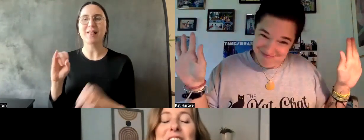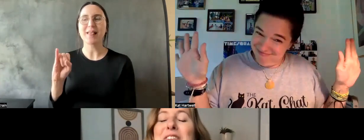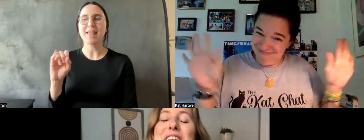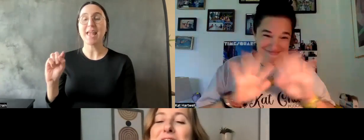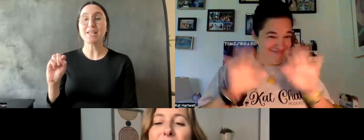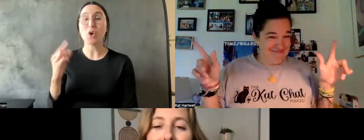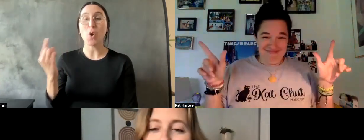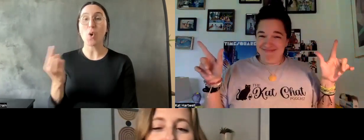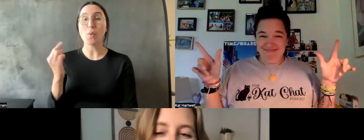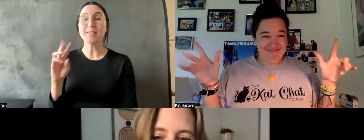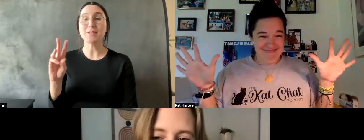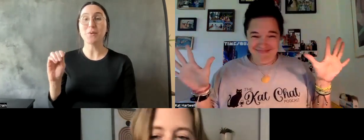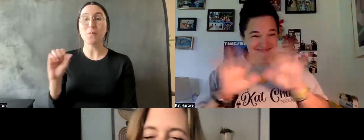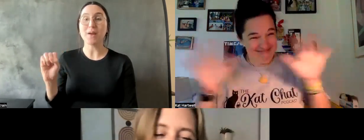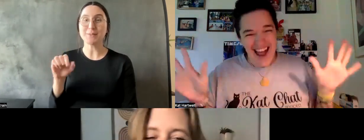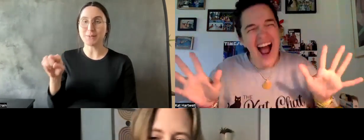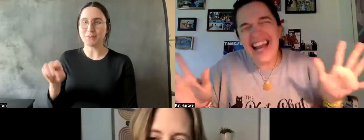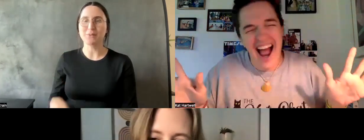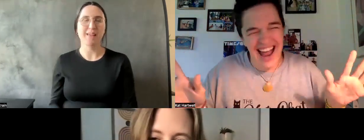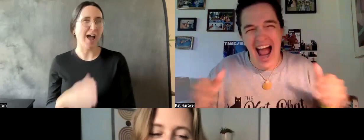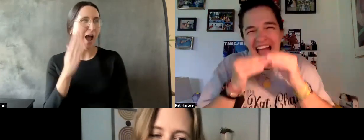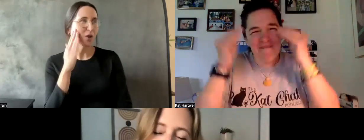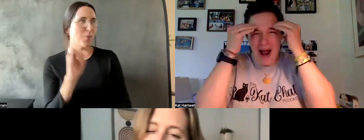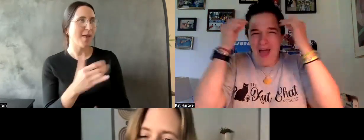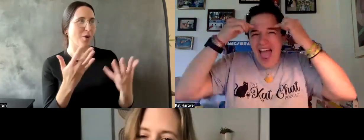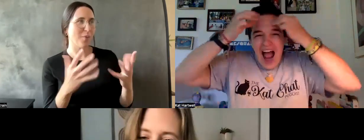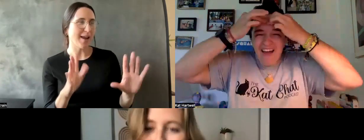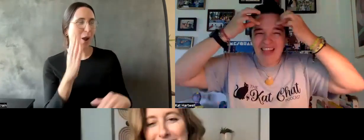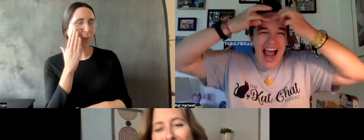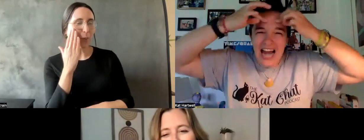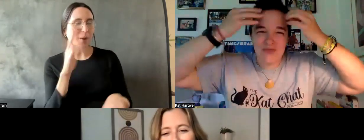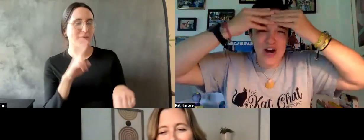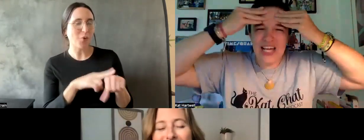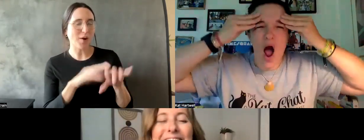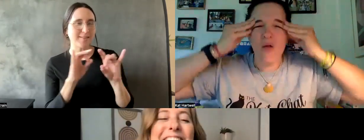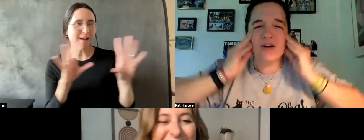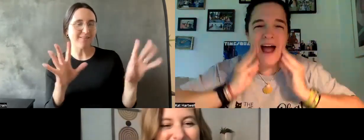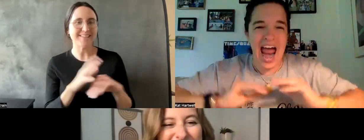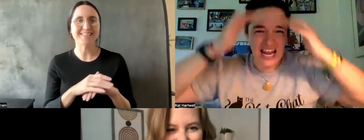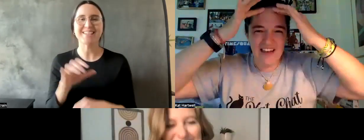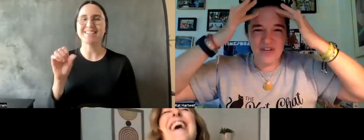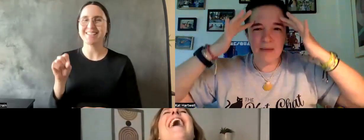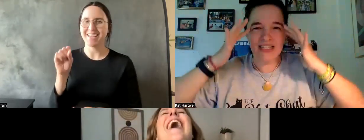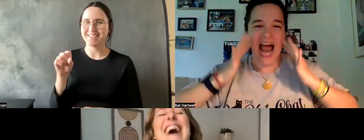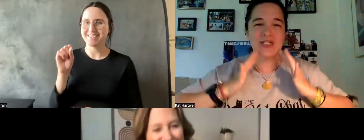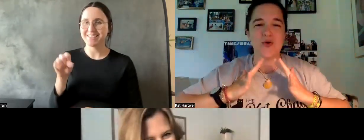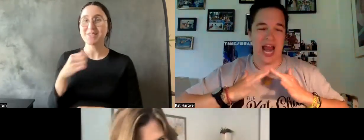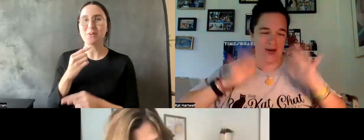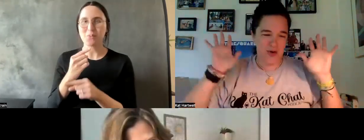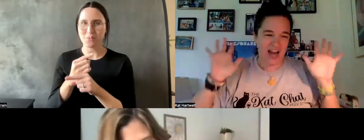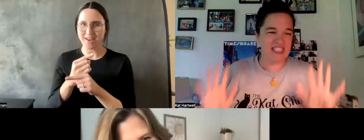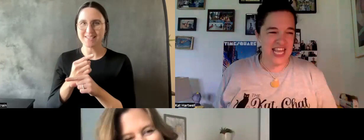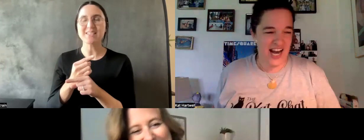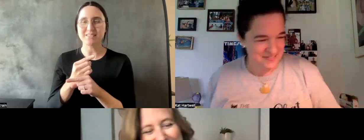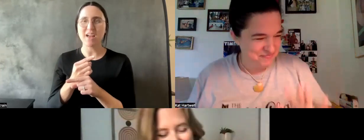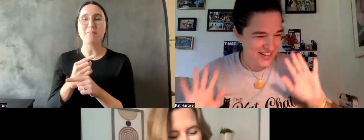mean, I don't even think I knew that. I already knew that Oh about you. yeah, yeah. Really, I have the line written all over my head and it's put up a tattoo, and